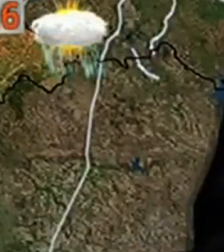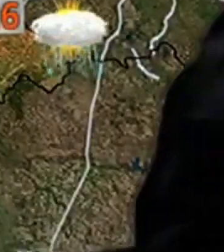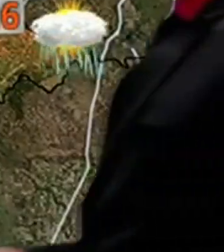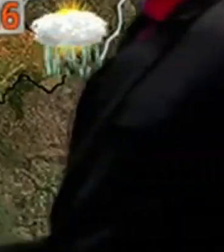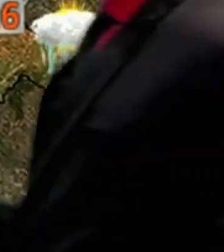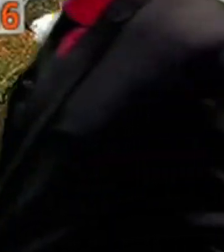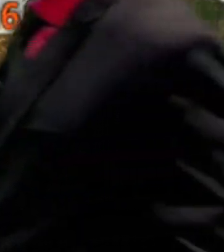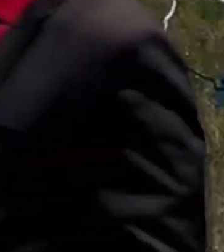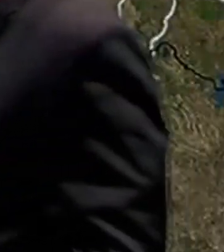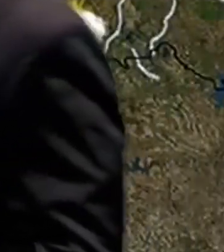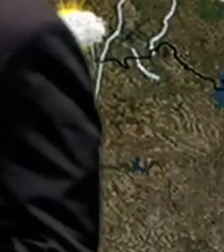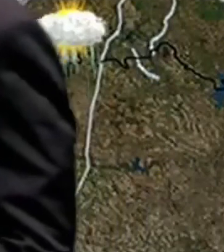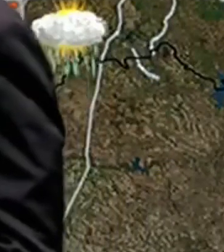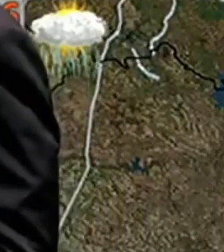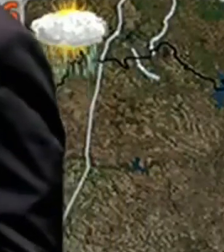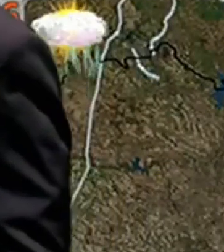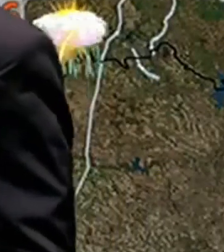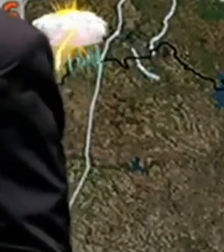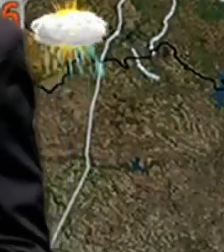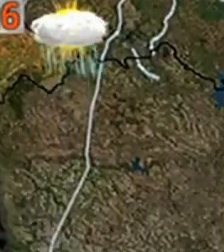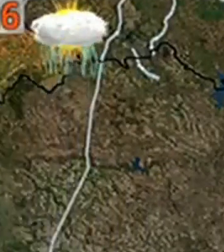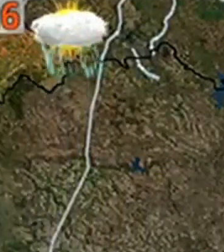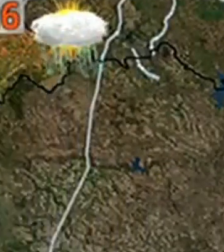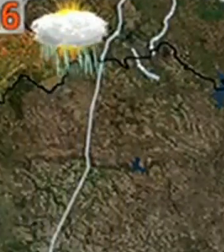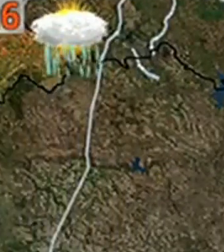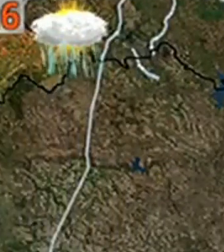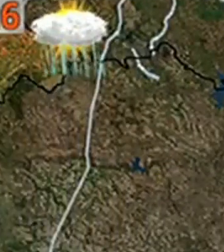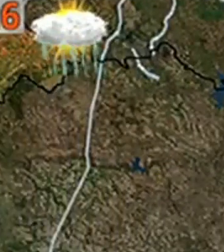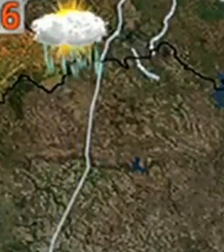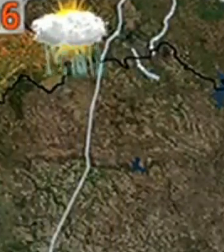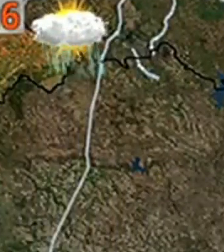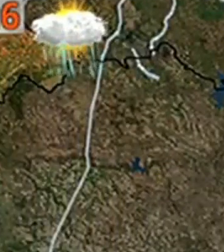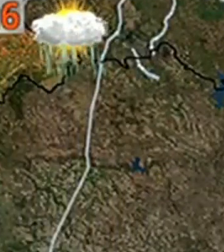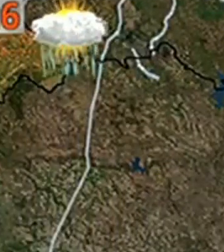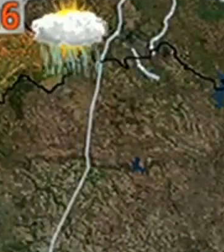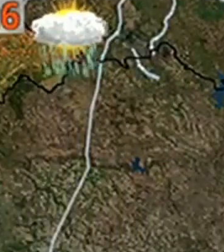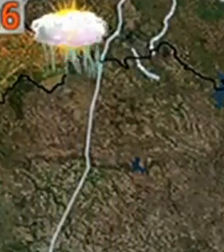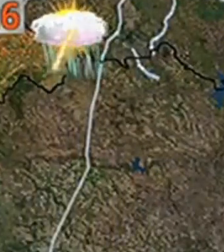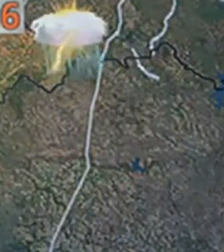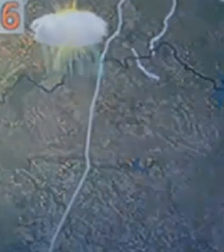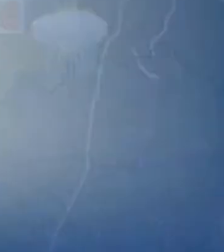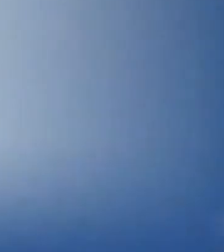lo ka North West le gona re bona ga botsena fela go tla fiša ka Mahikeng magašo go tša go nna ke re mošate